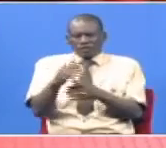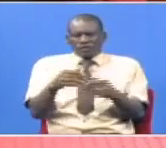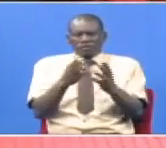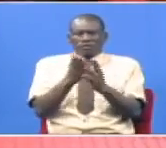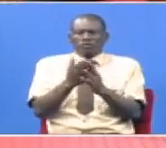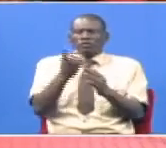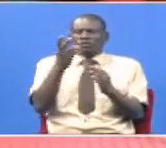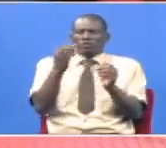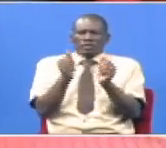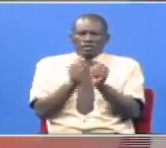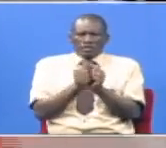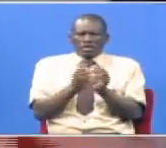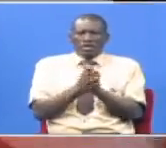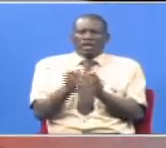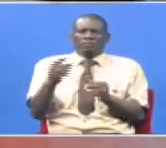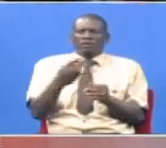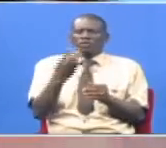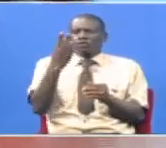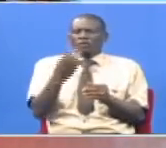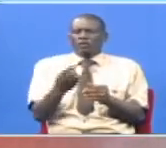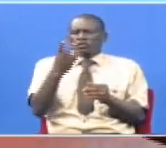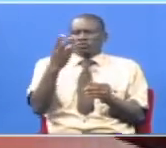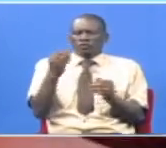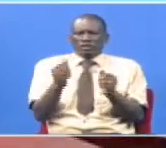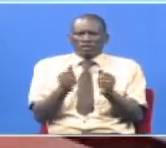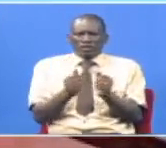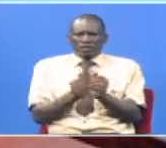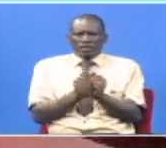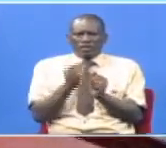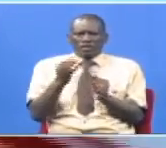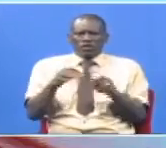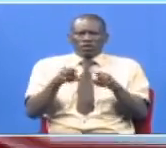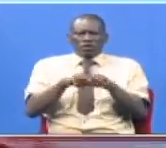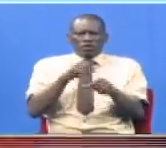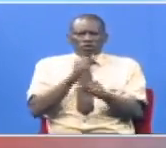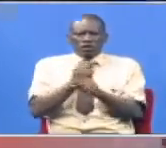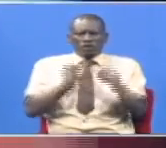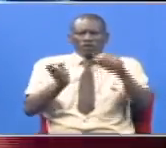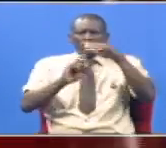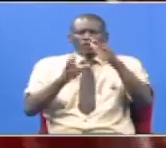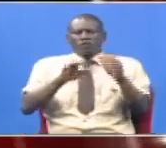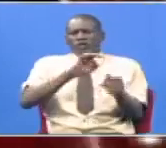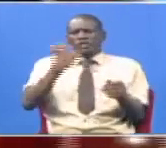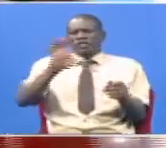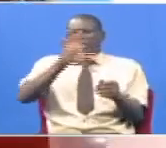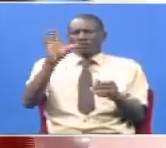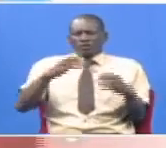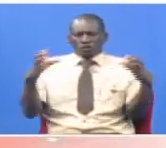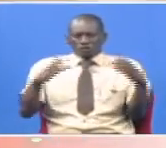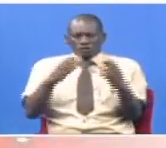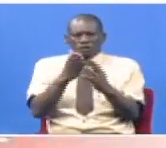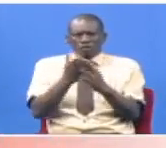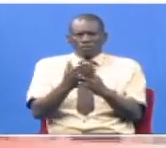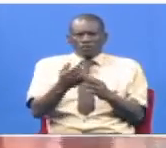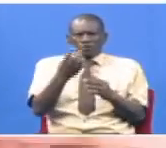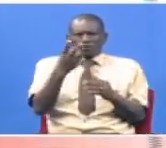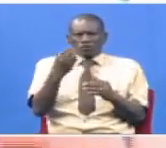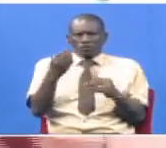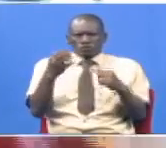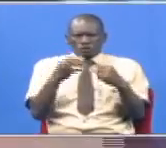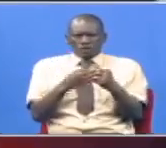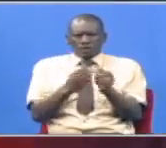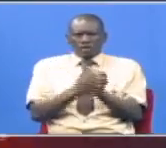and March 2013. He has also served as the Minister for East African Community between 2008